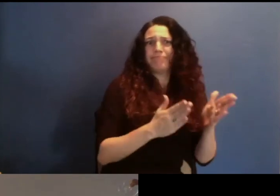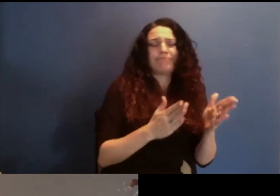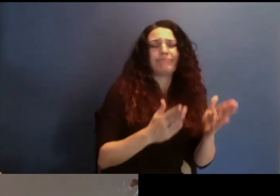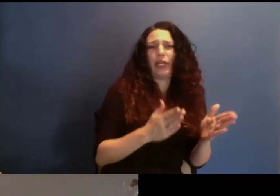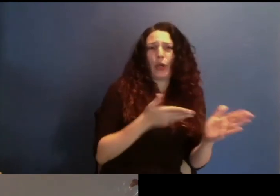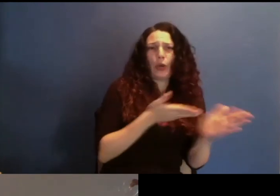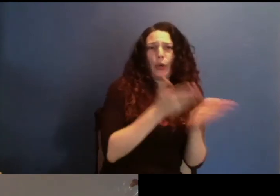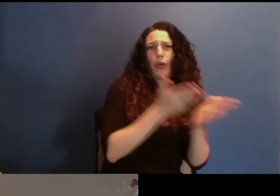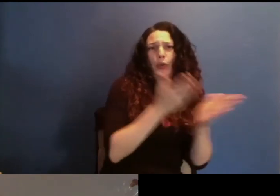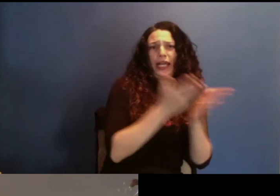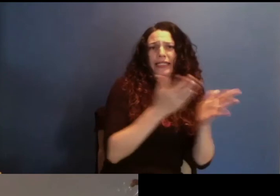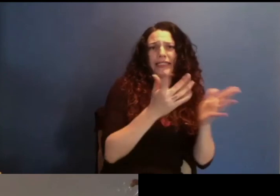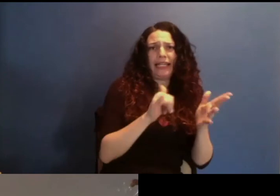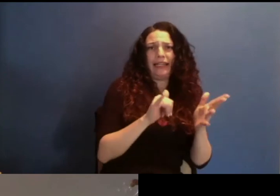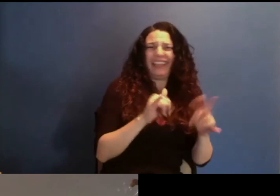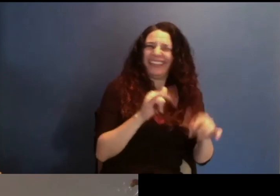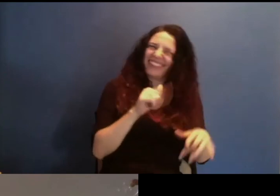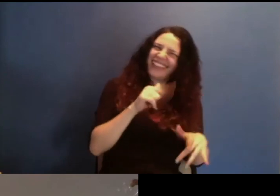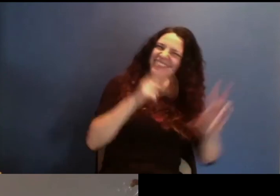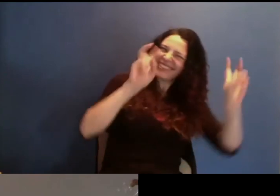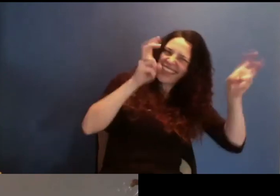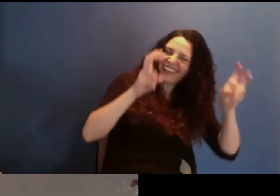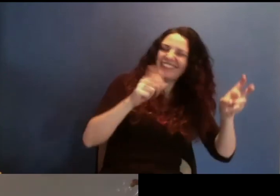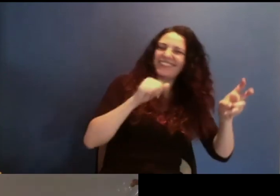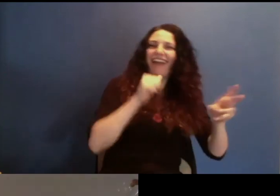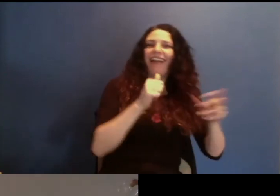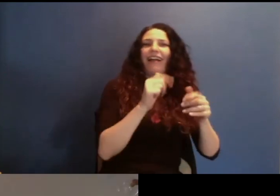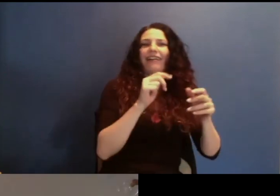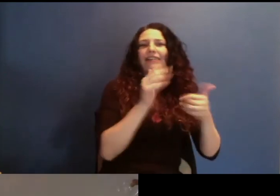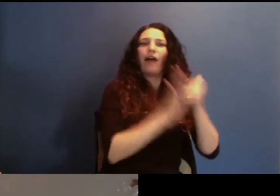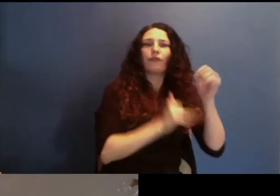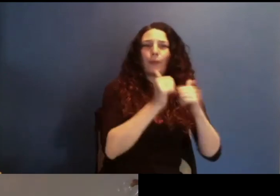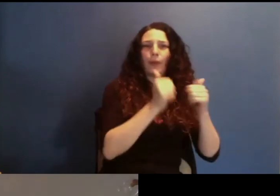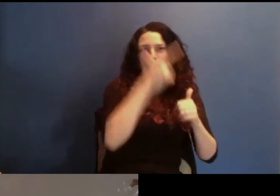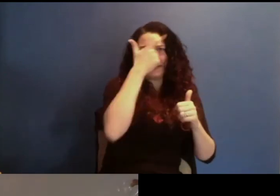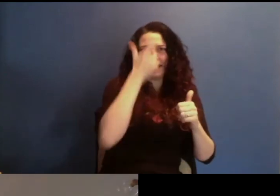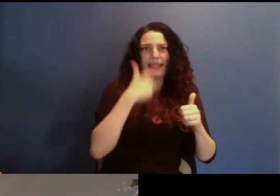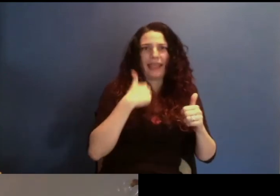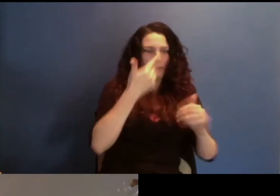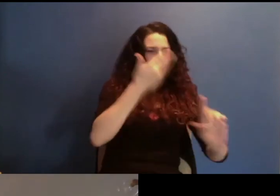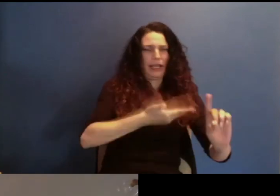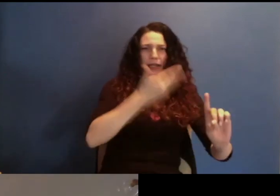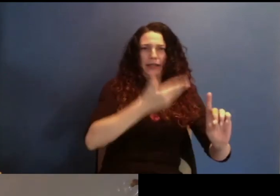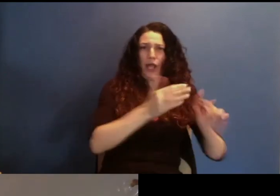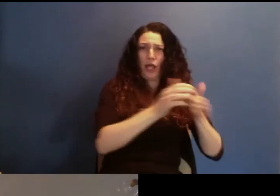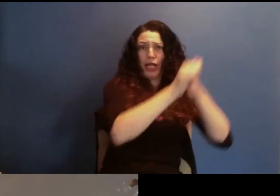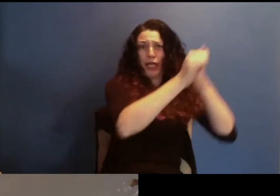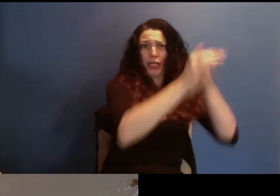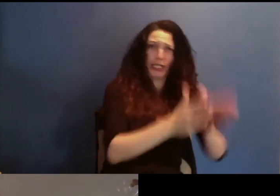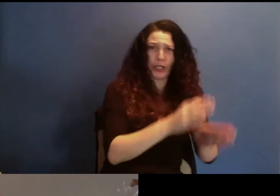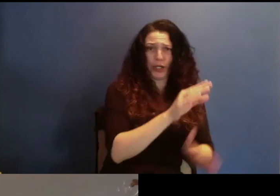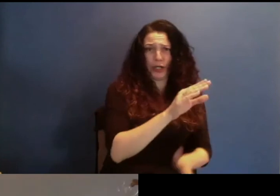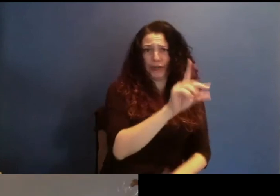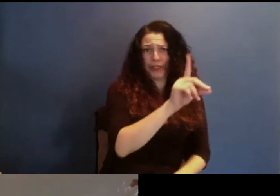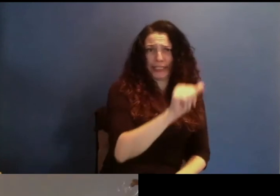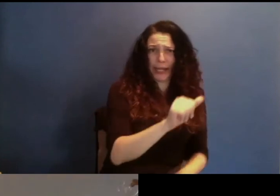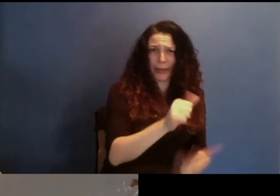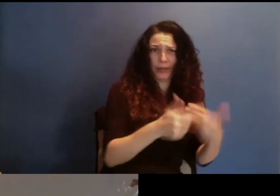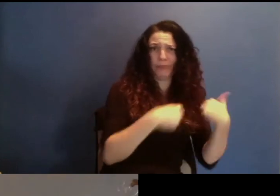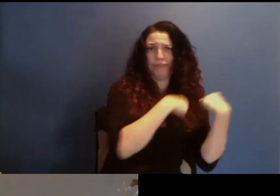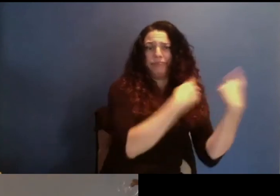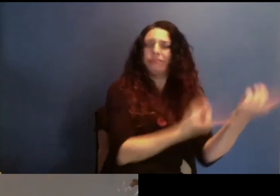I could never live up to that. But I would say it's been extremely freeing. I remember